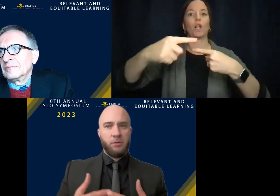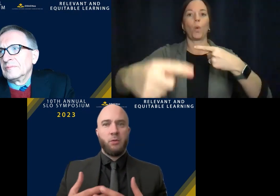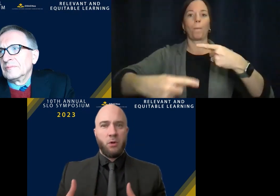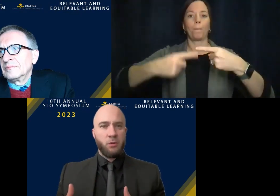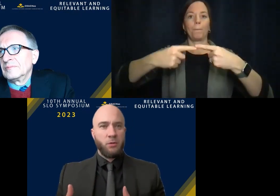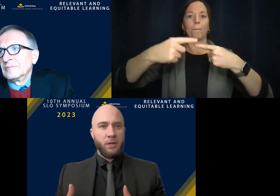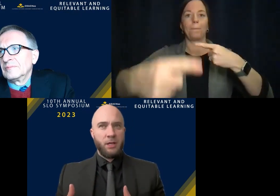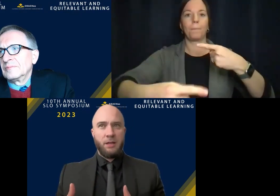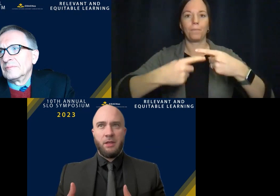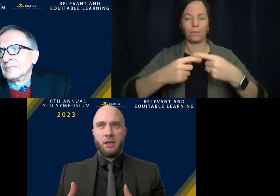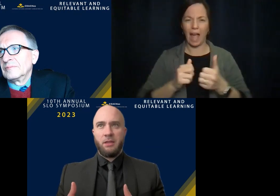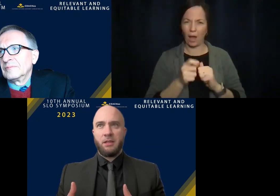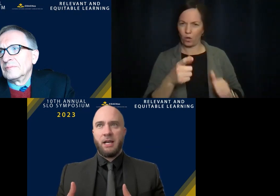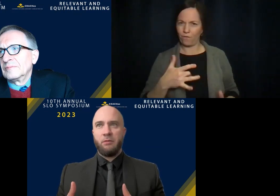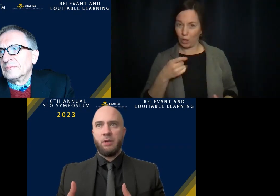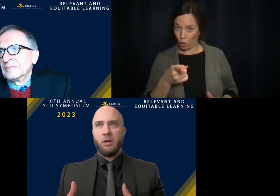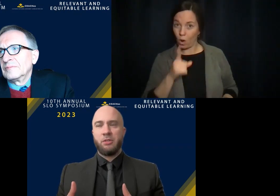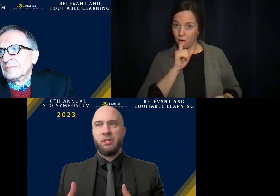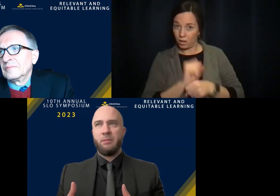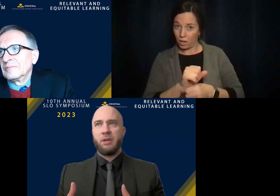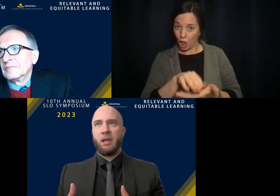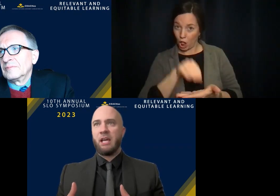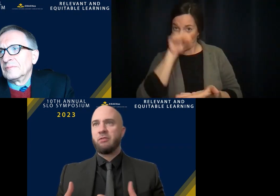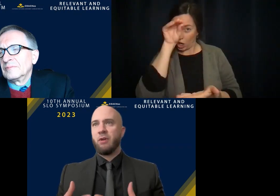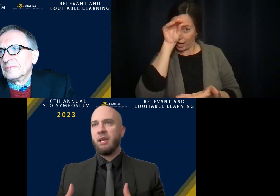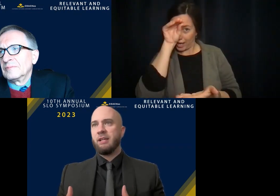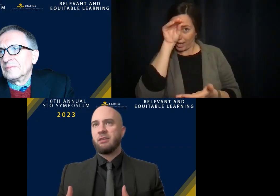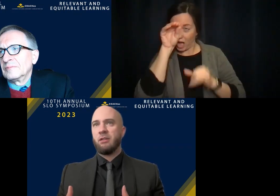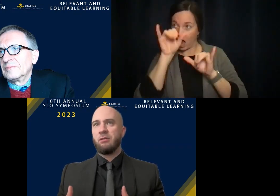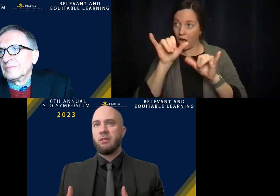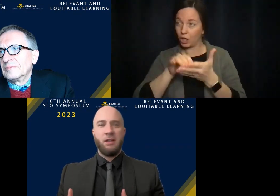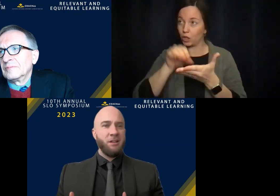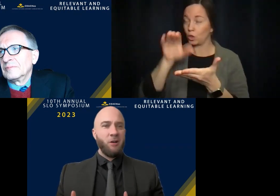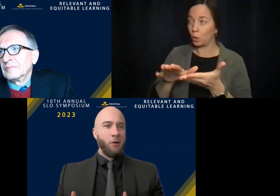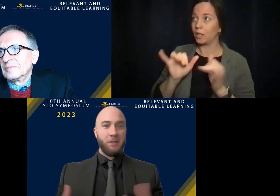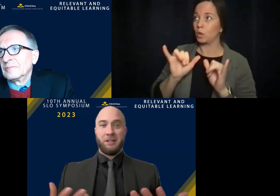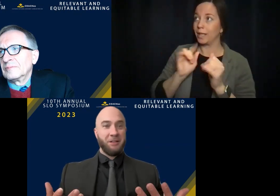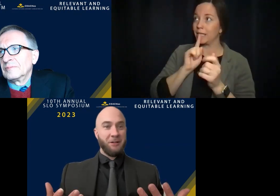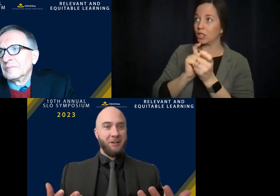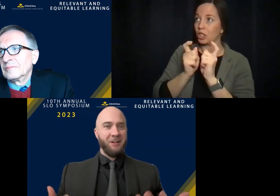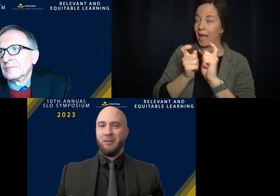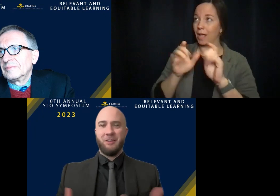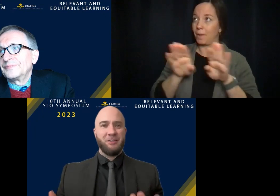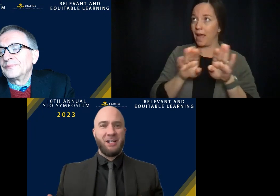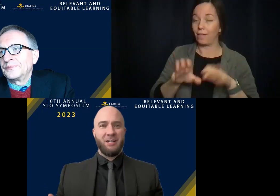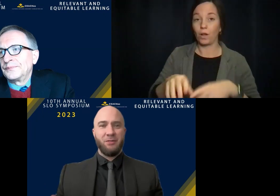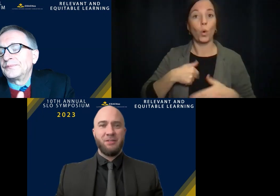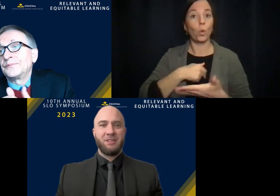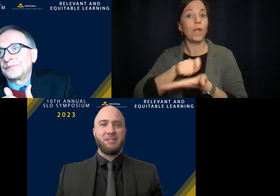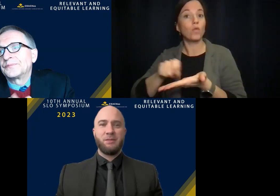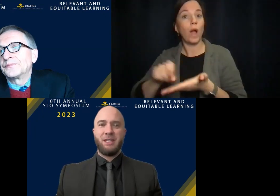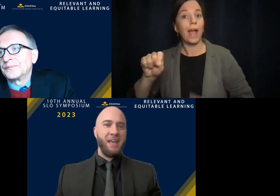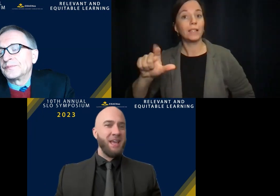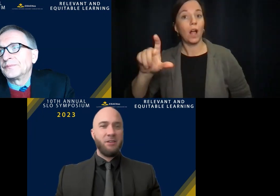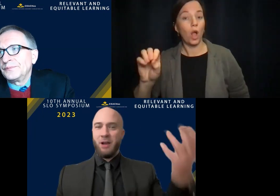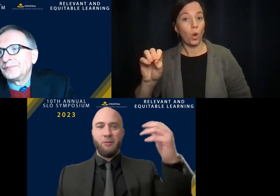do you feel you are learning? And then I think that really helps shape, like as we write SLOs, are they clear? Are they understandable?